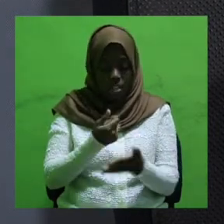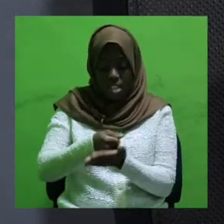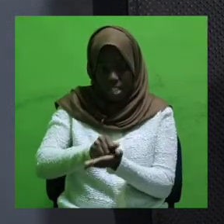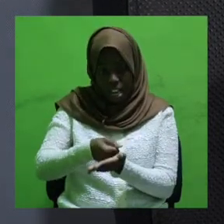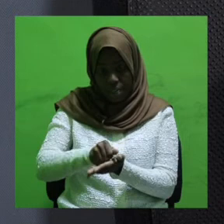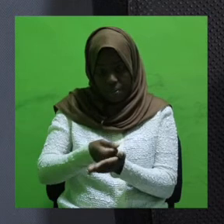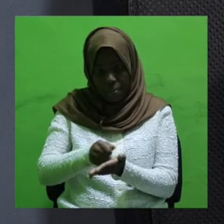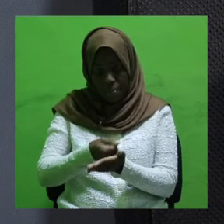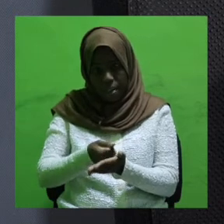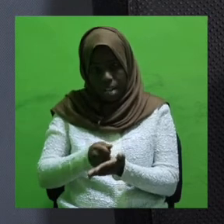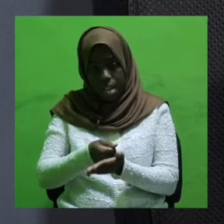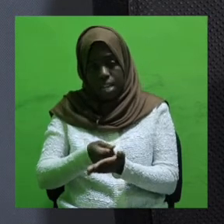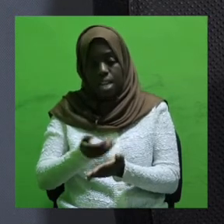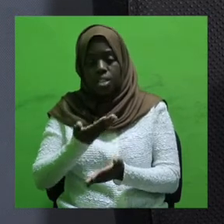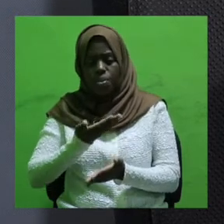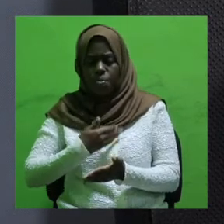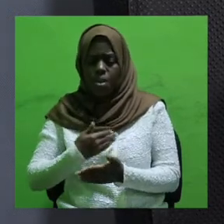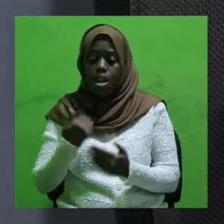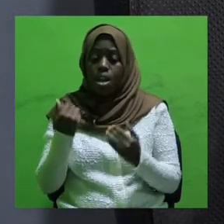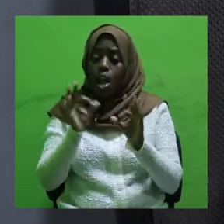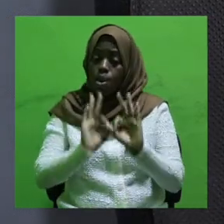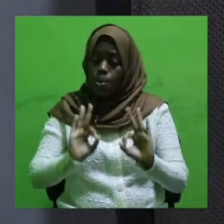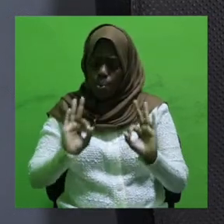good adrenaline hormone stimulant.